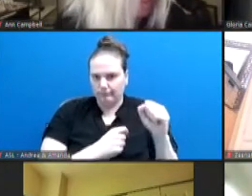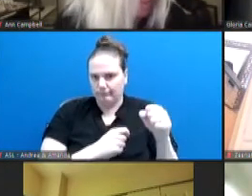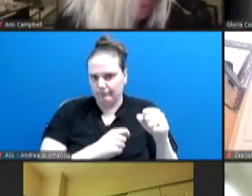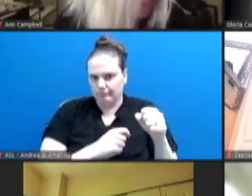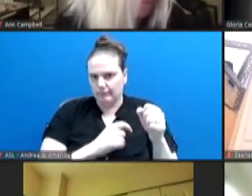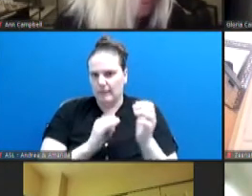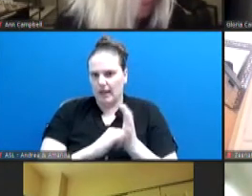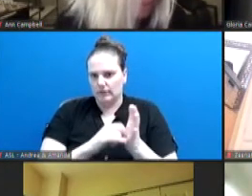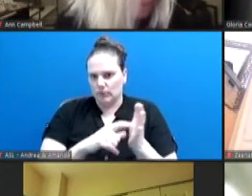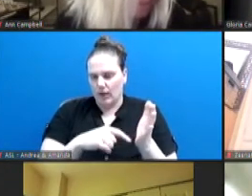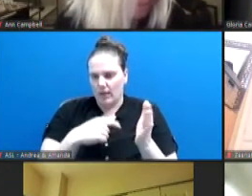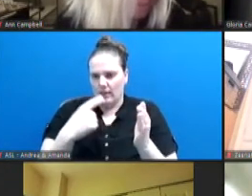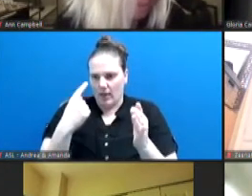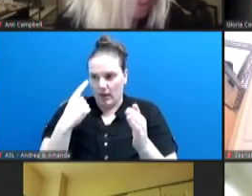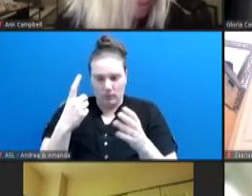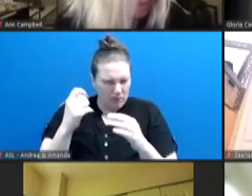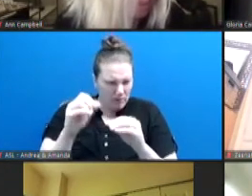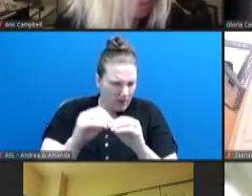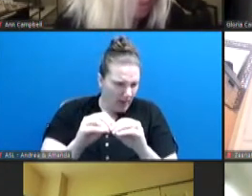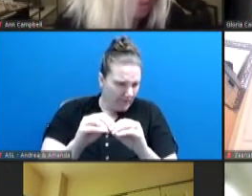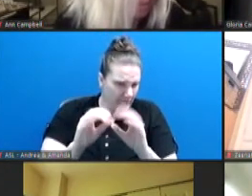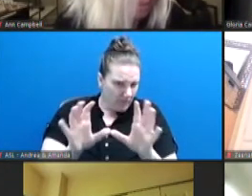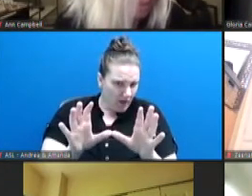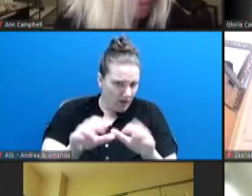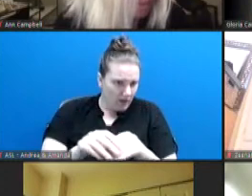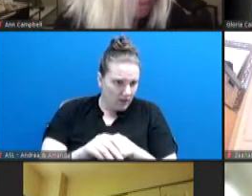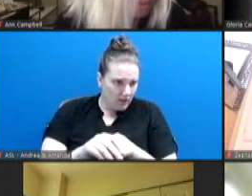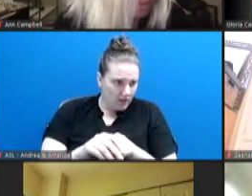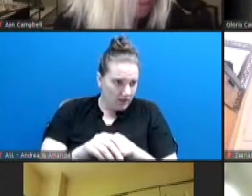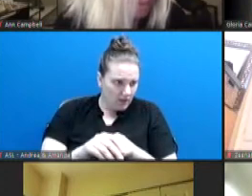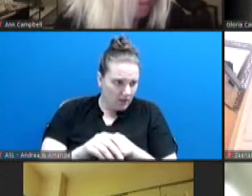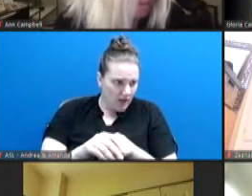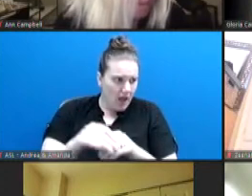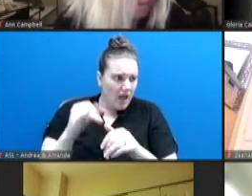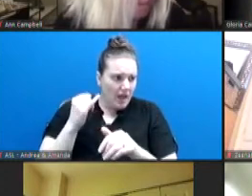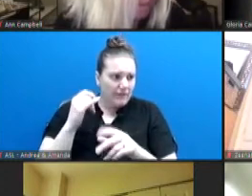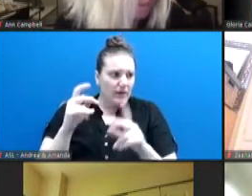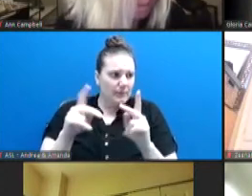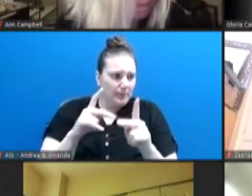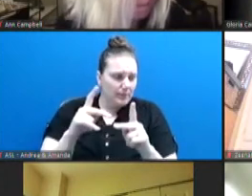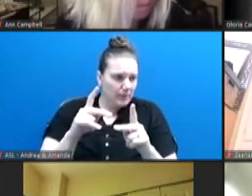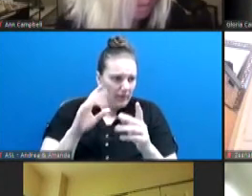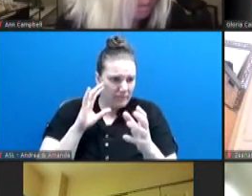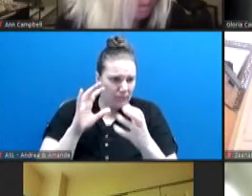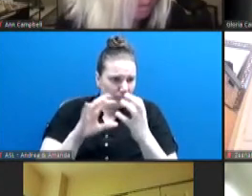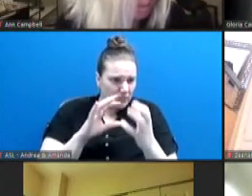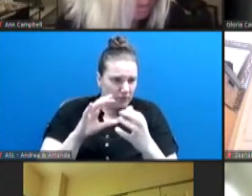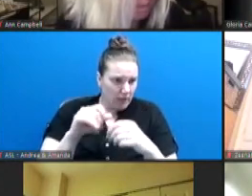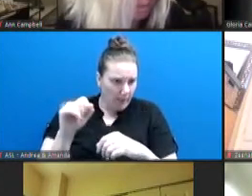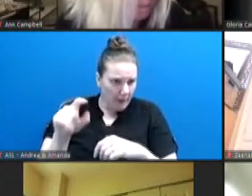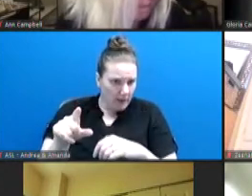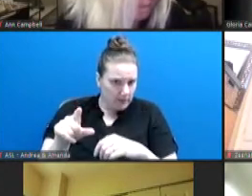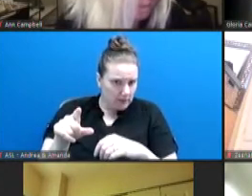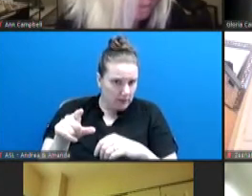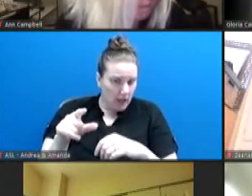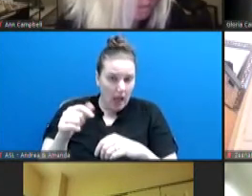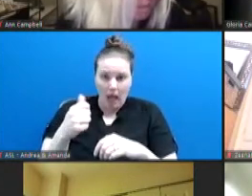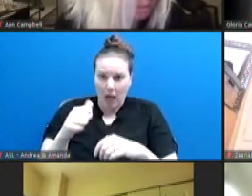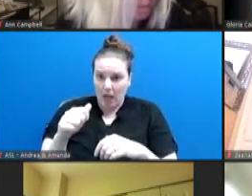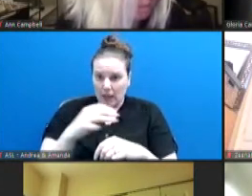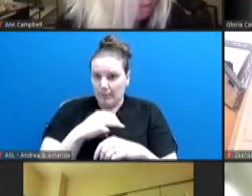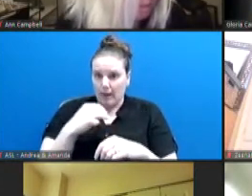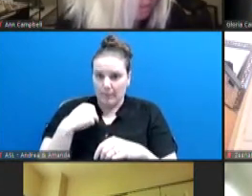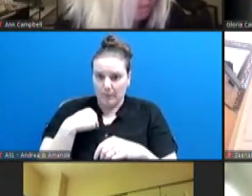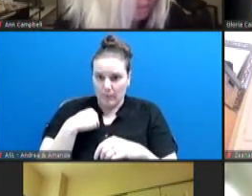thought. And I wanted to get some clarity. So just in case people got confused, I'm asking, have any members of the